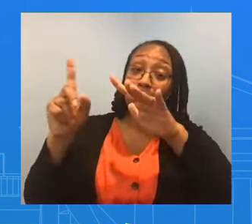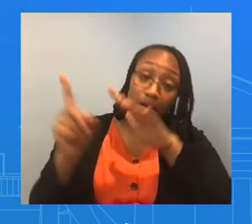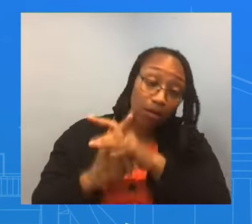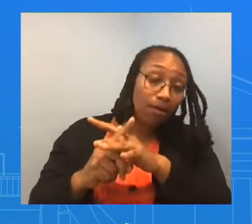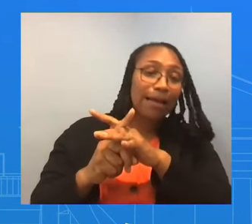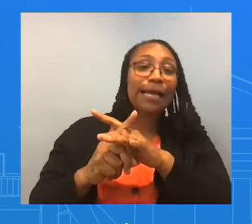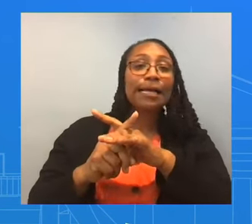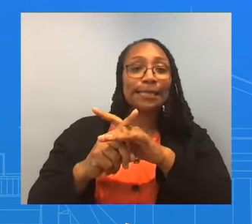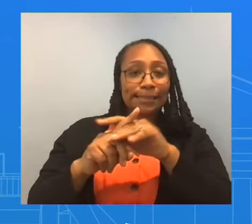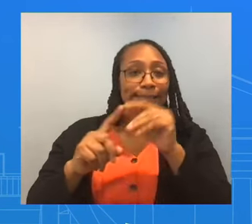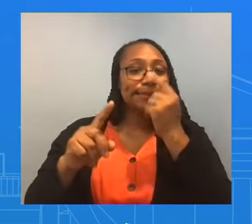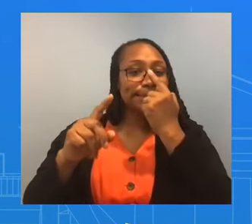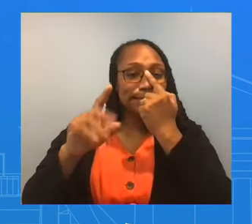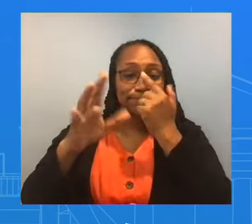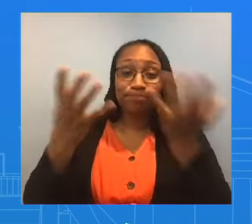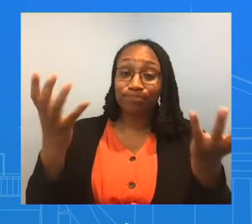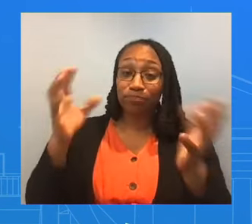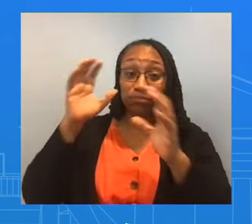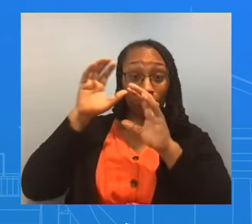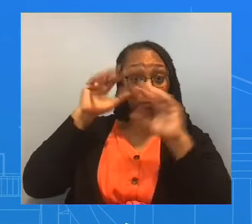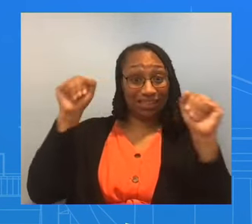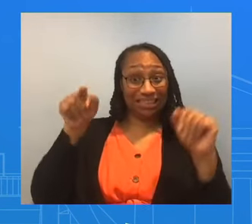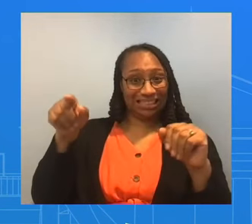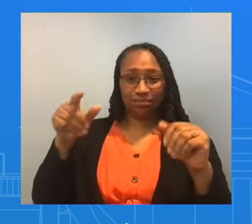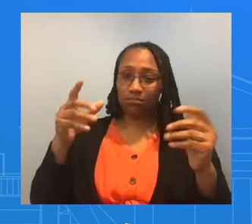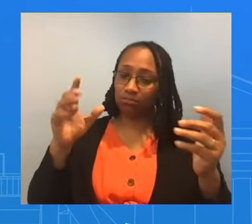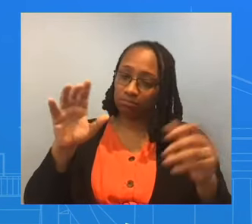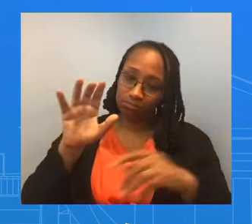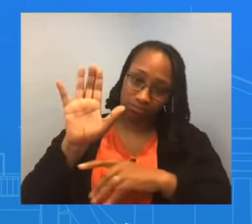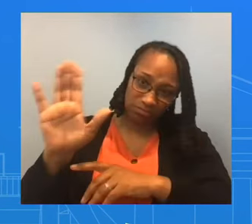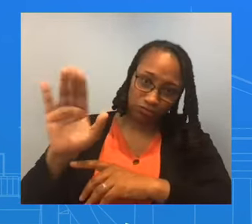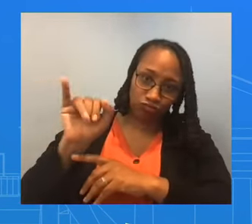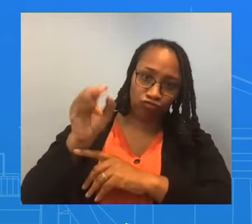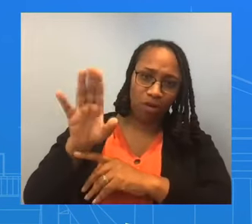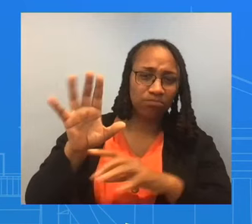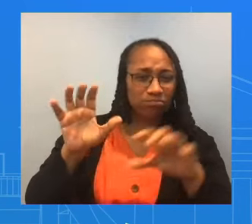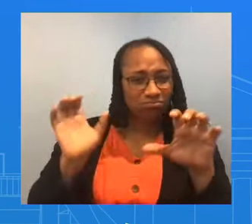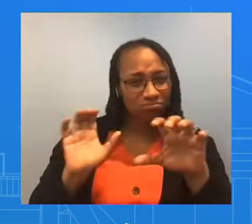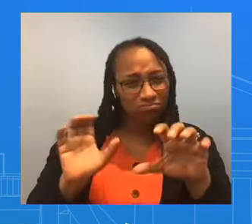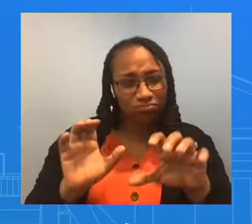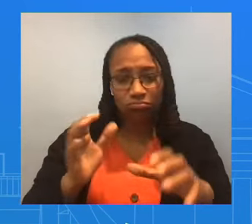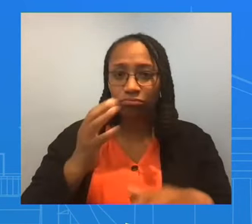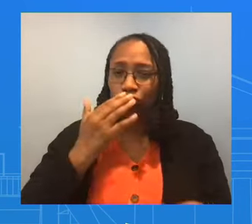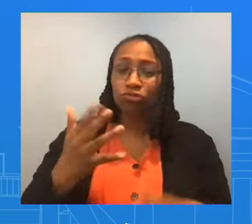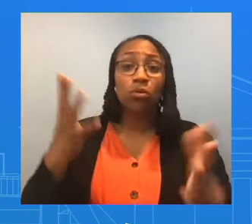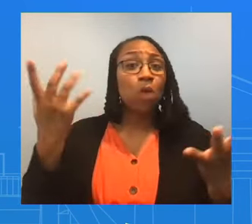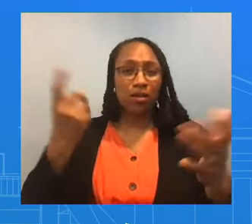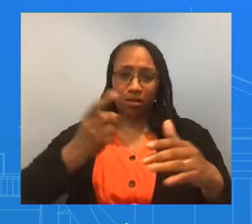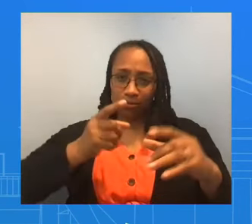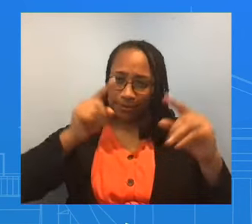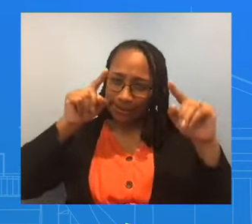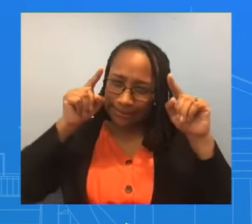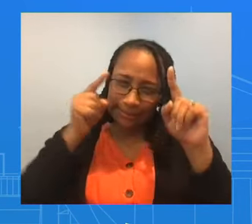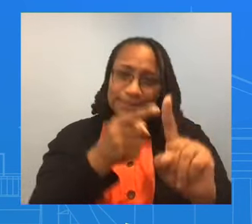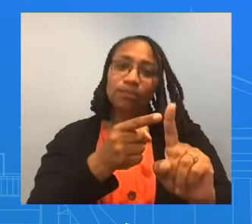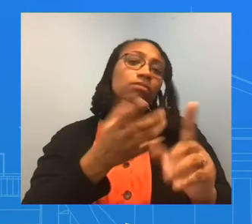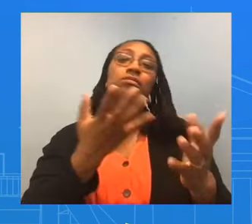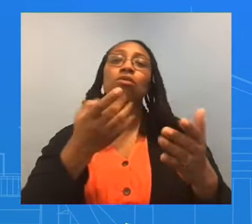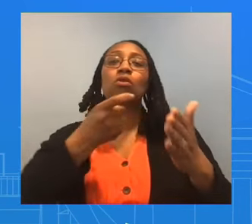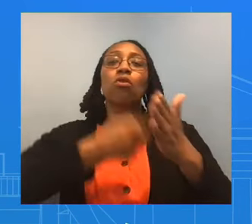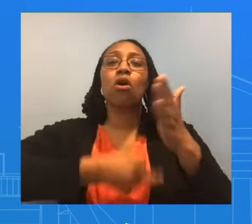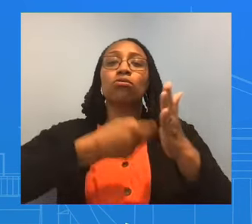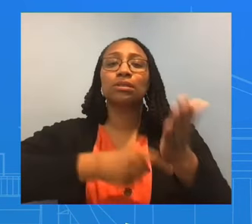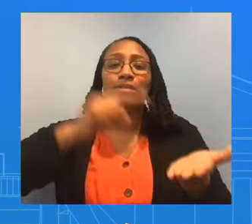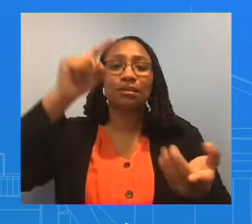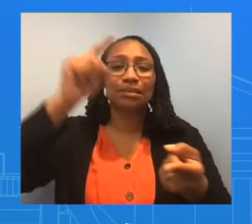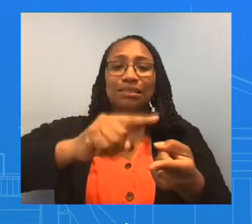wants to lower cost. He wants to make sure that we deliver for American families, for American workers, for American people. And that's what he's been doing the last 2 years.